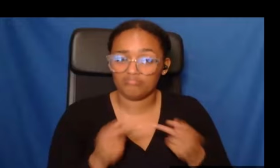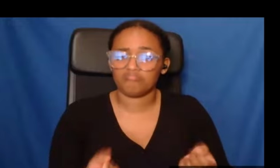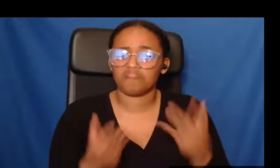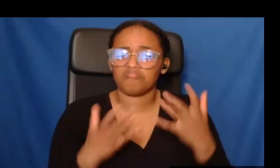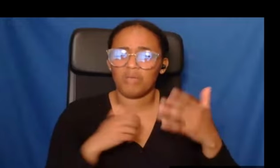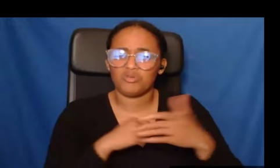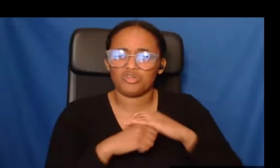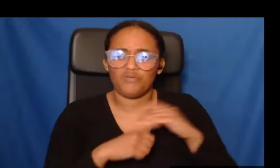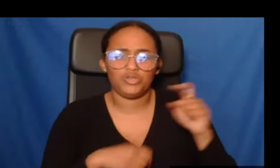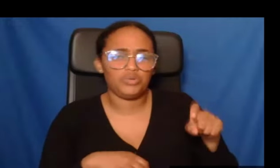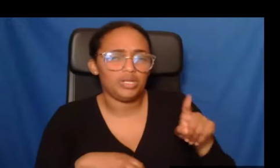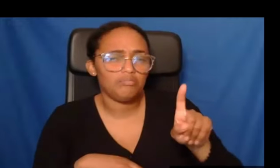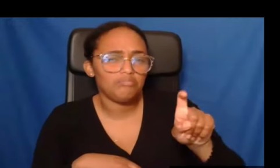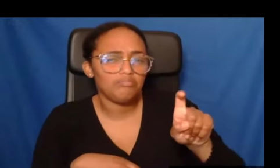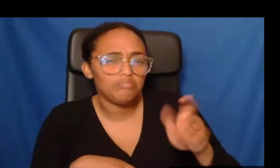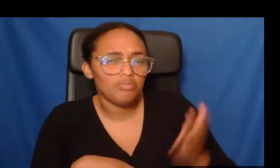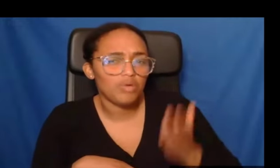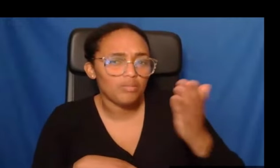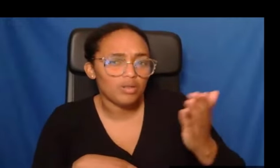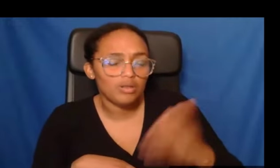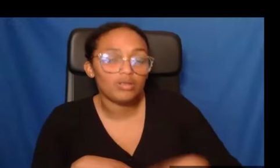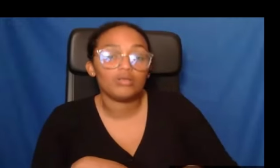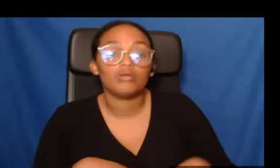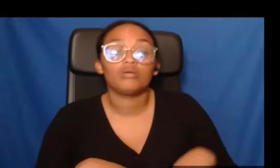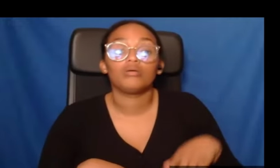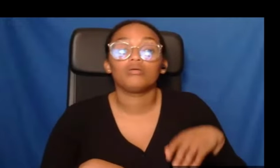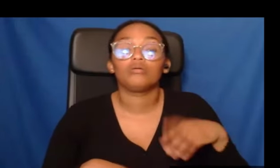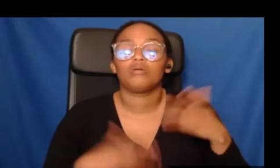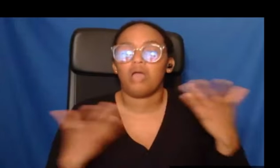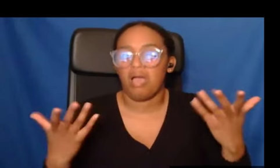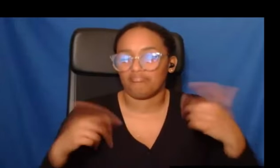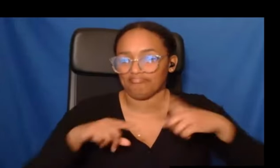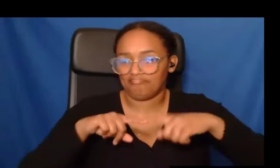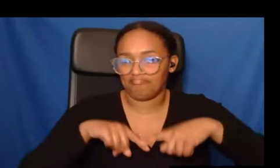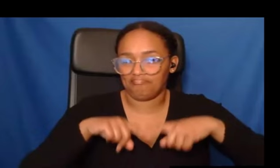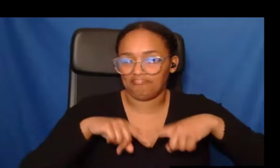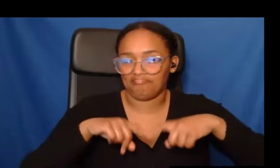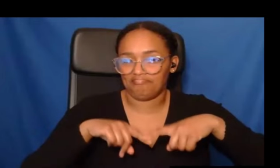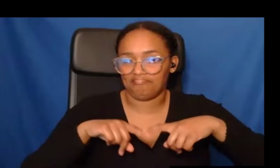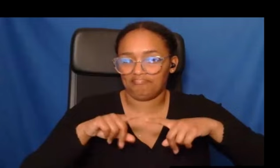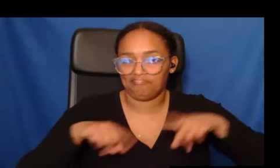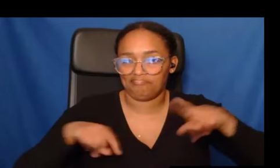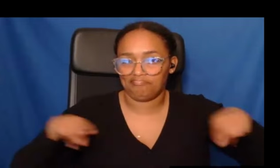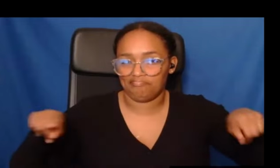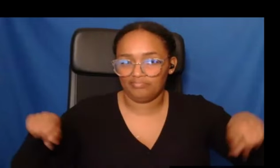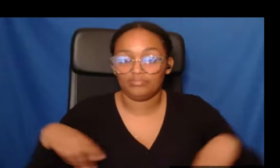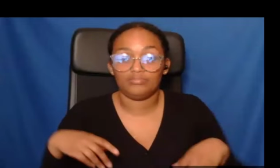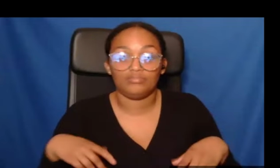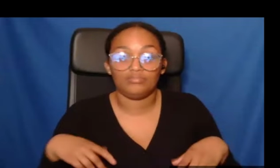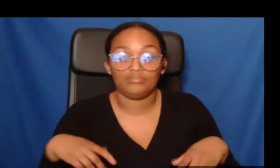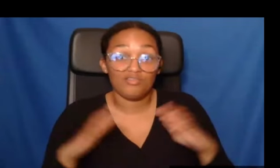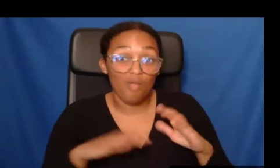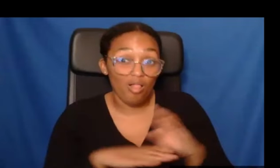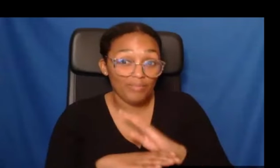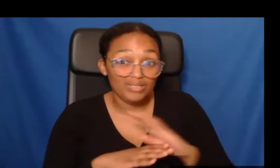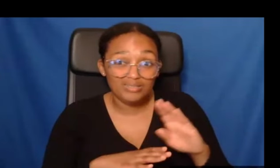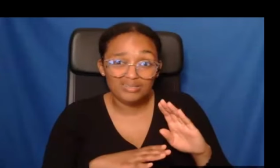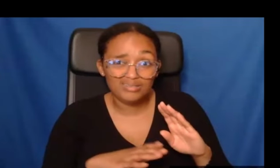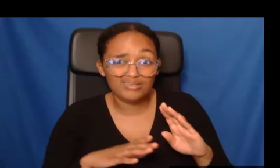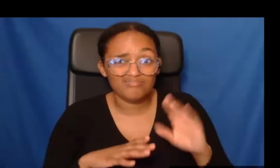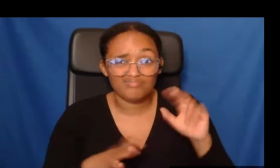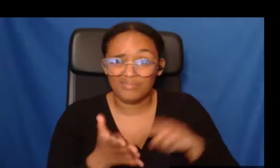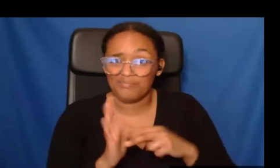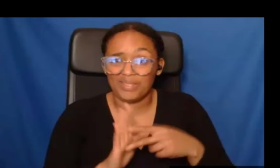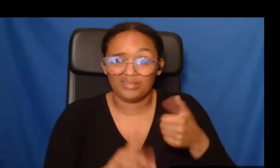So I will say that that is just going to depend. Even the definition of small, it's gonna depend